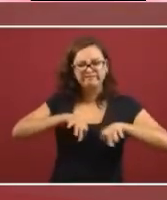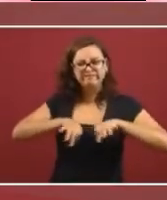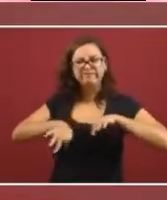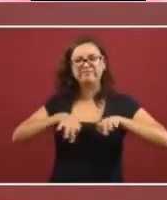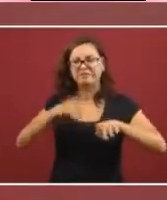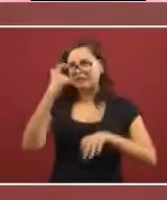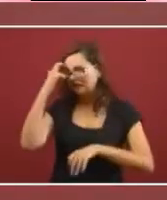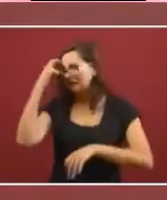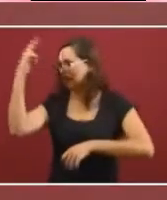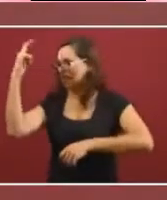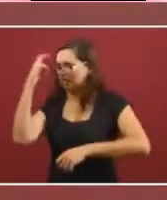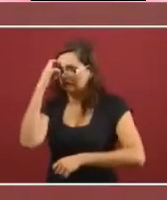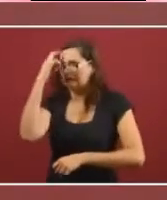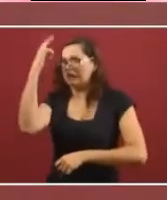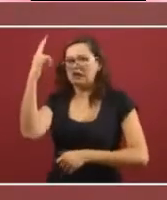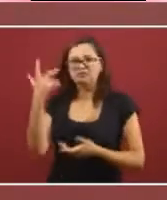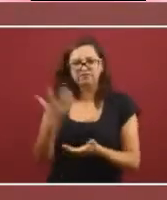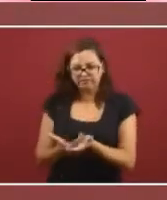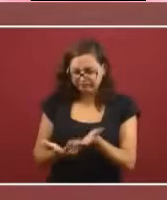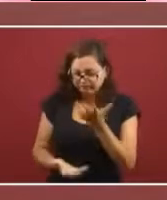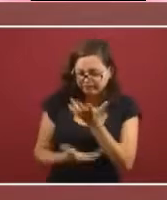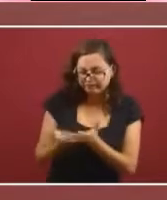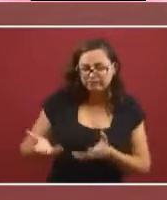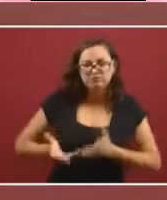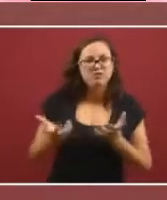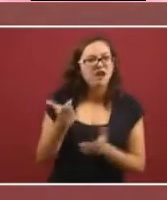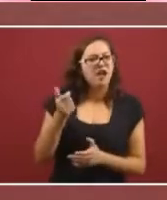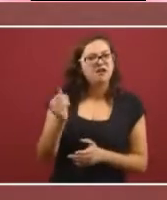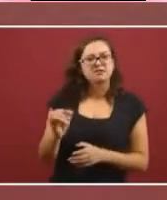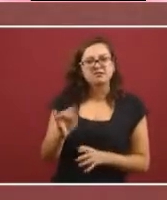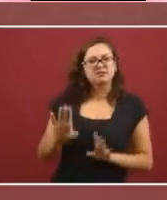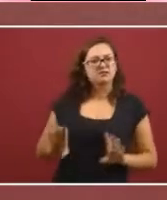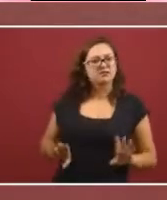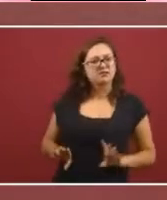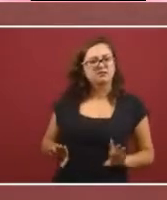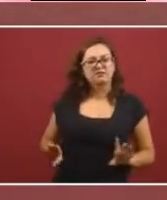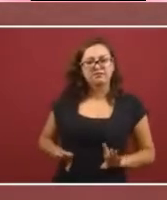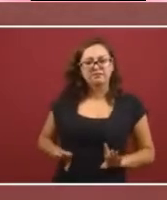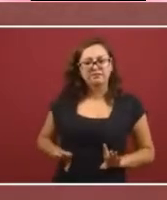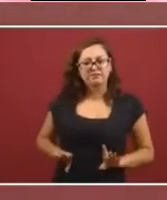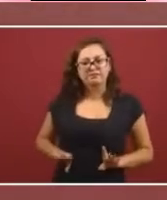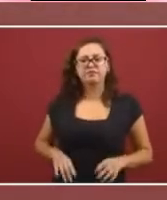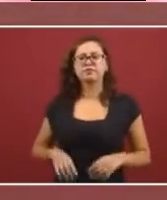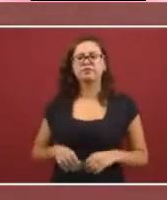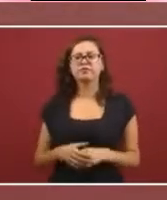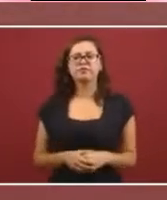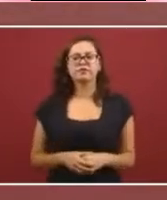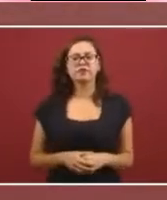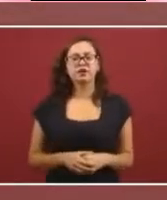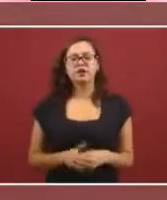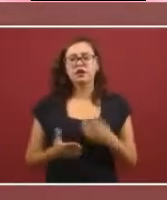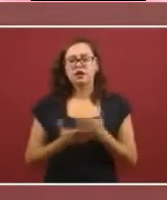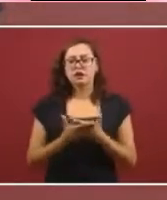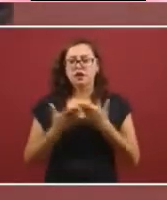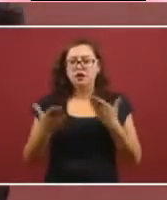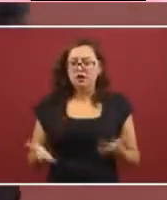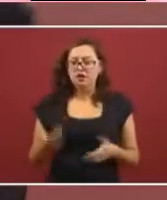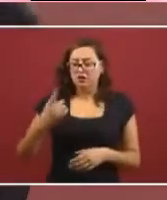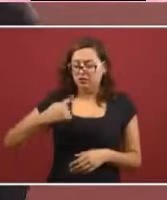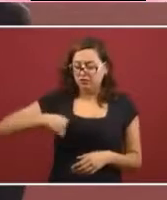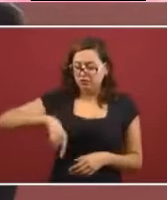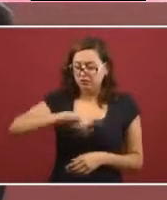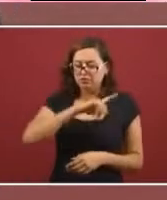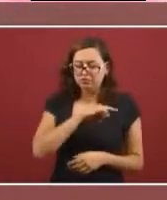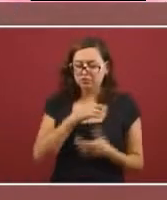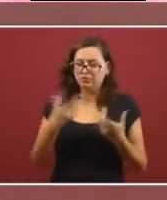emprendedor and working people. Y vamos a ayudar. And we're going to help. We do have a plan that we are